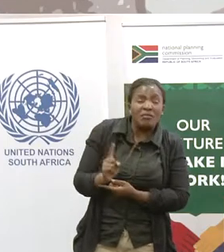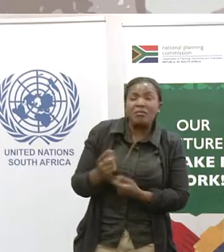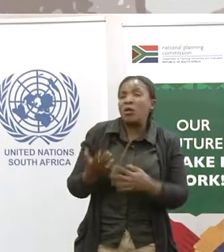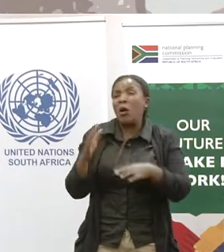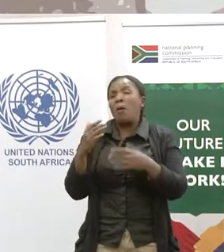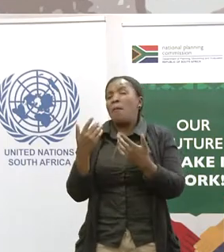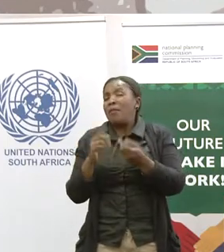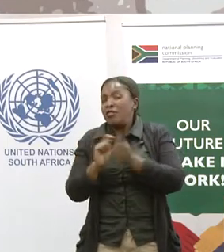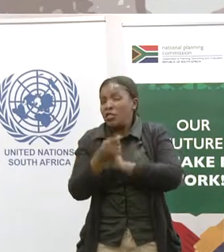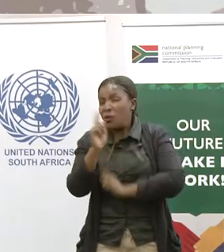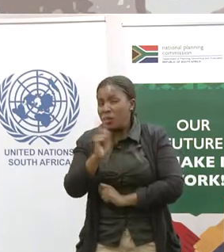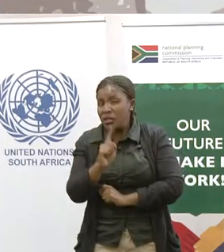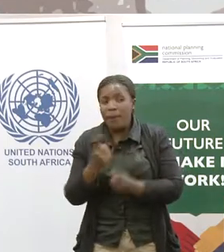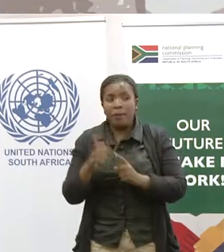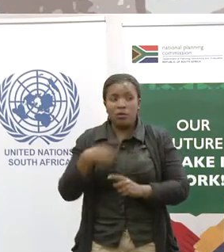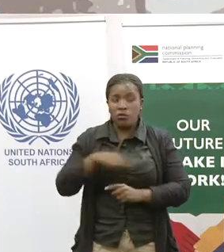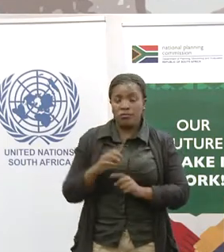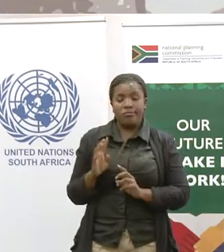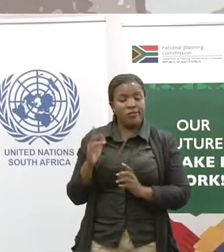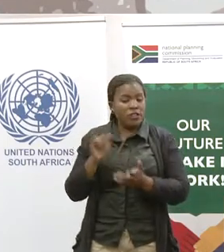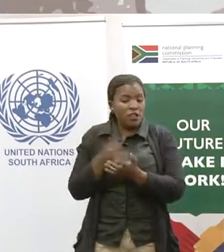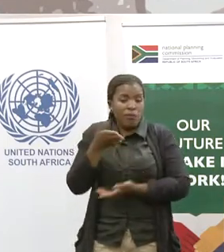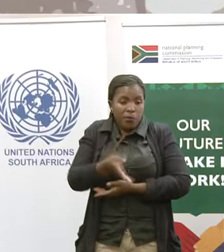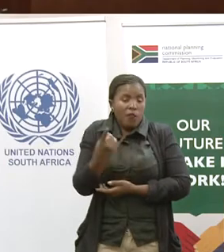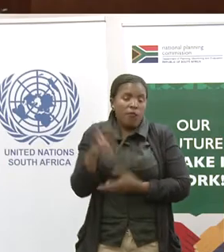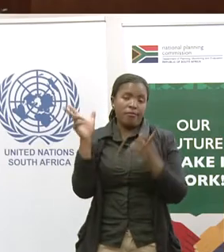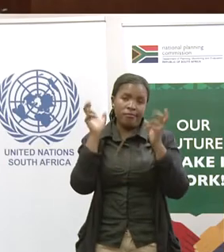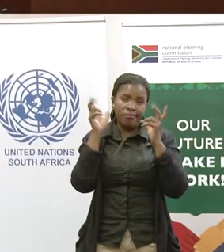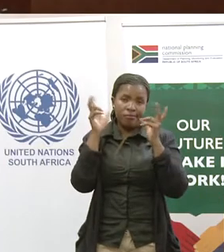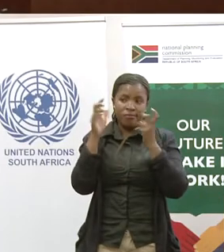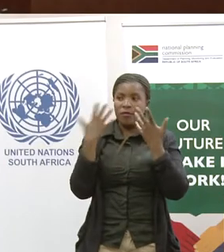to do nothing but listen. So guide us. Thank you so much.